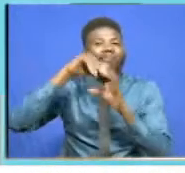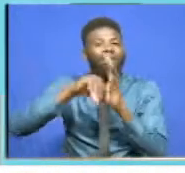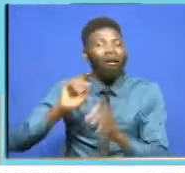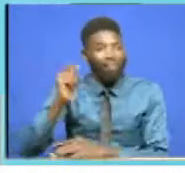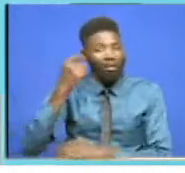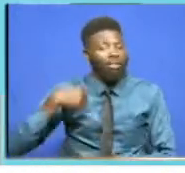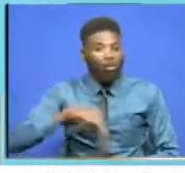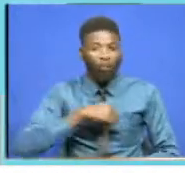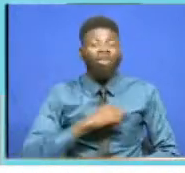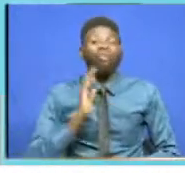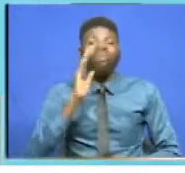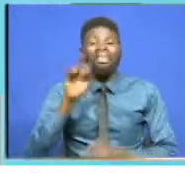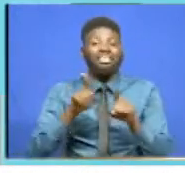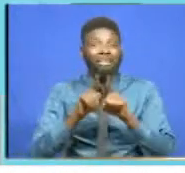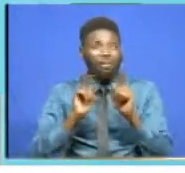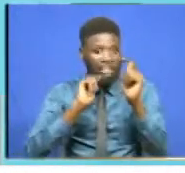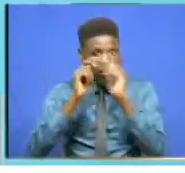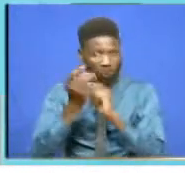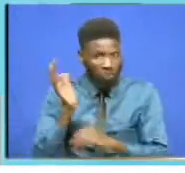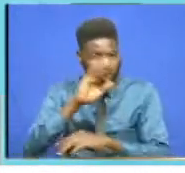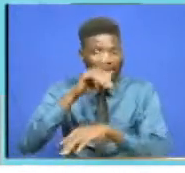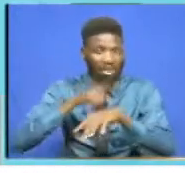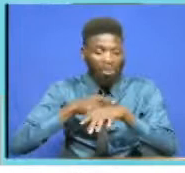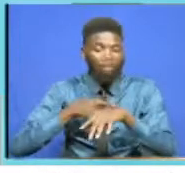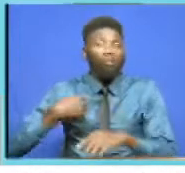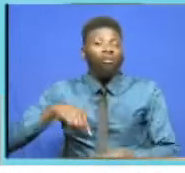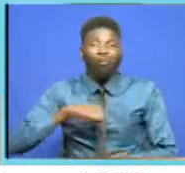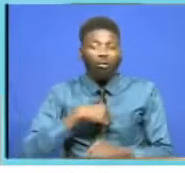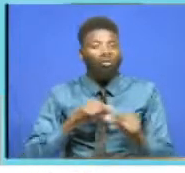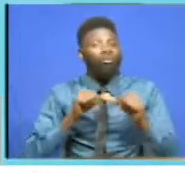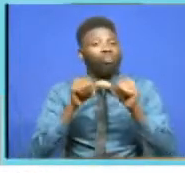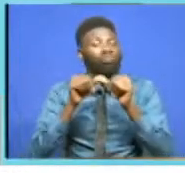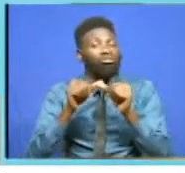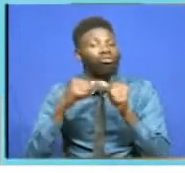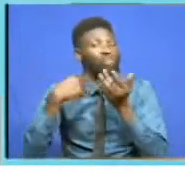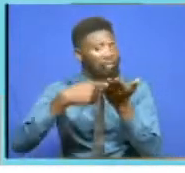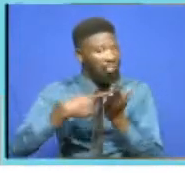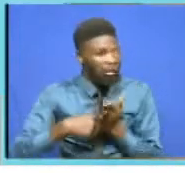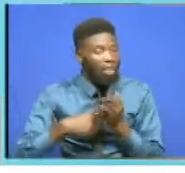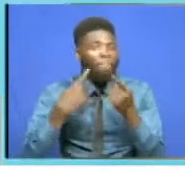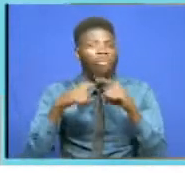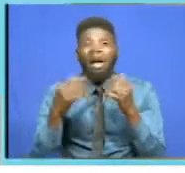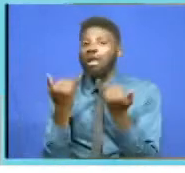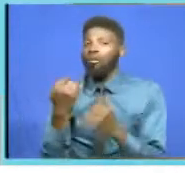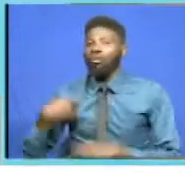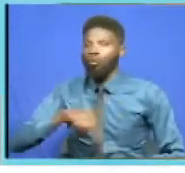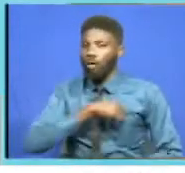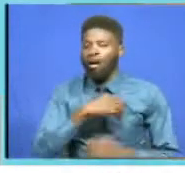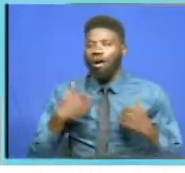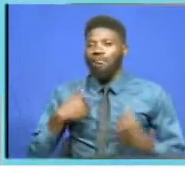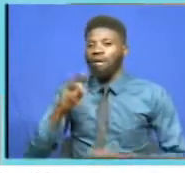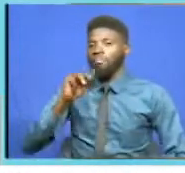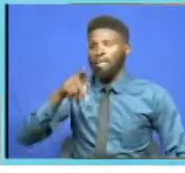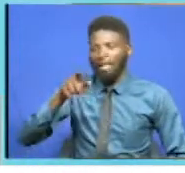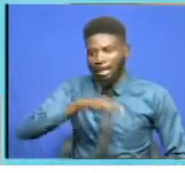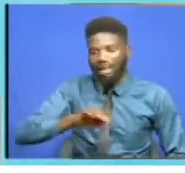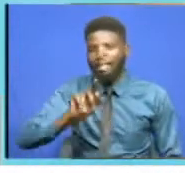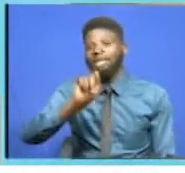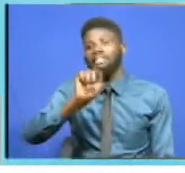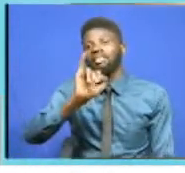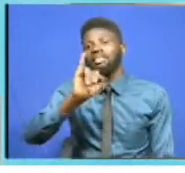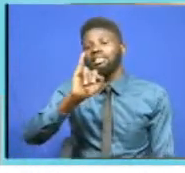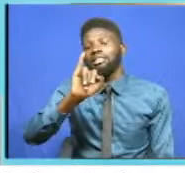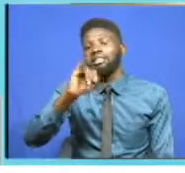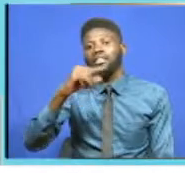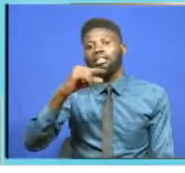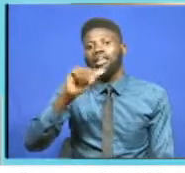interview as we continue having this conversation. But in studio, joining us now is Member of Parliament for Tigania West, Mheshimiwa John